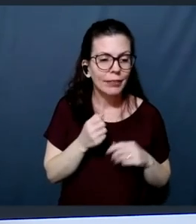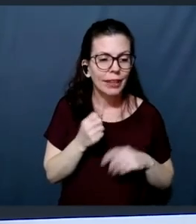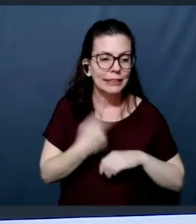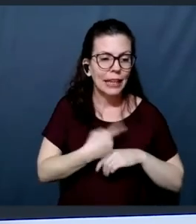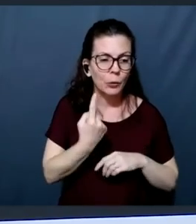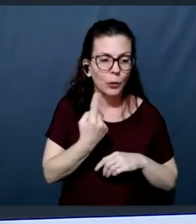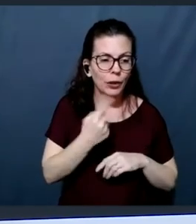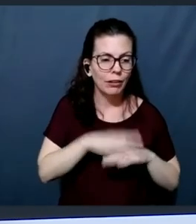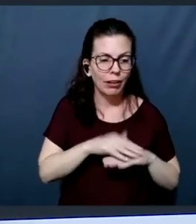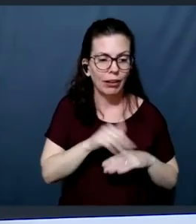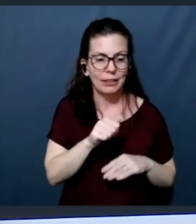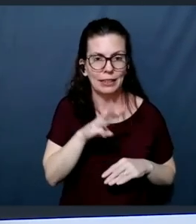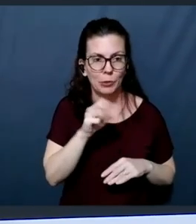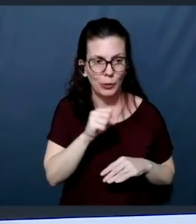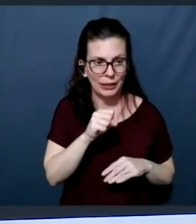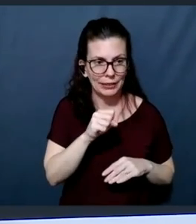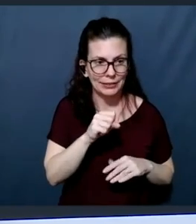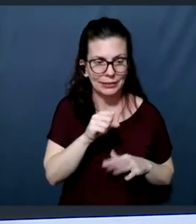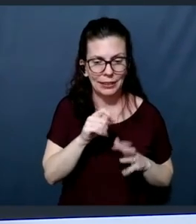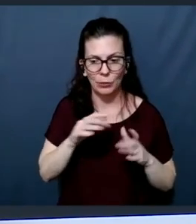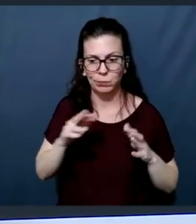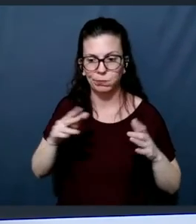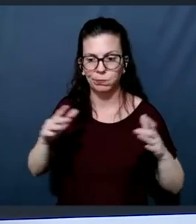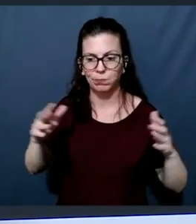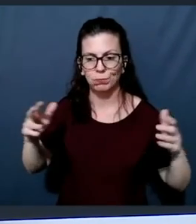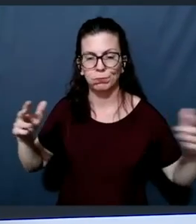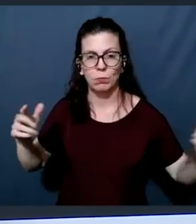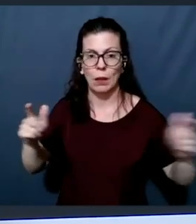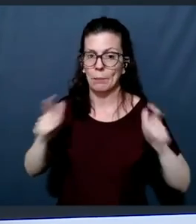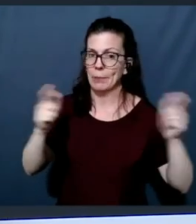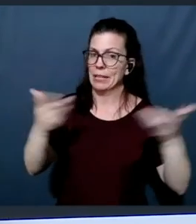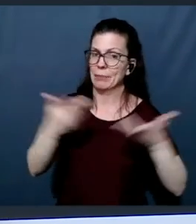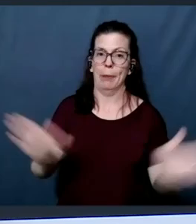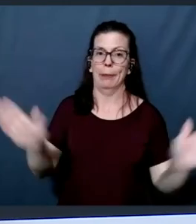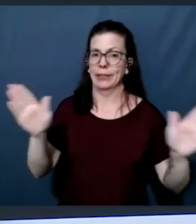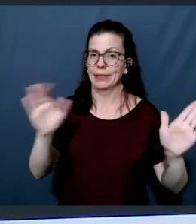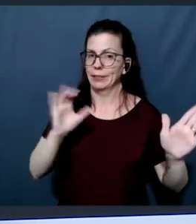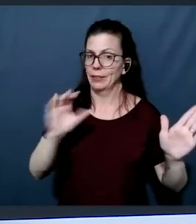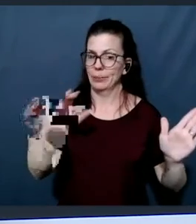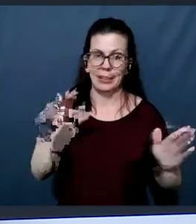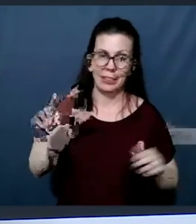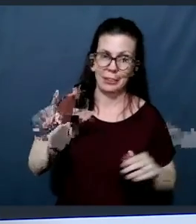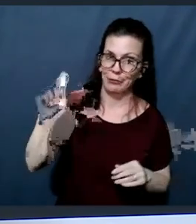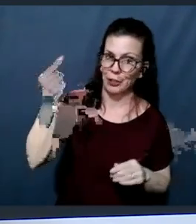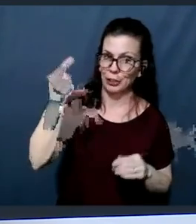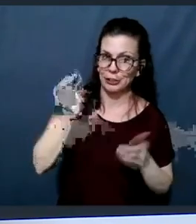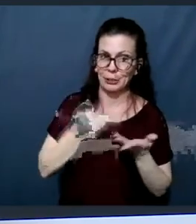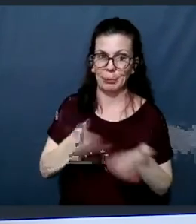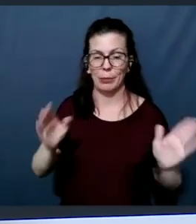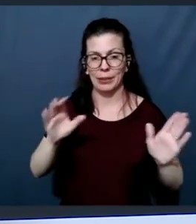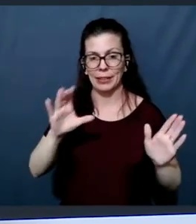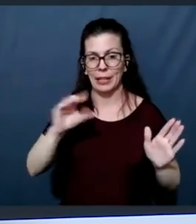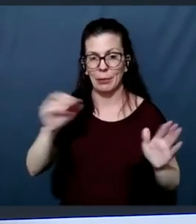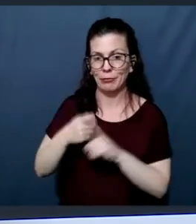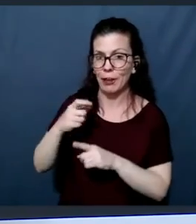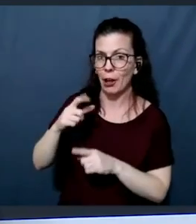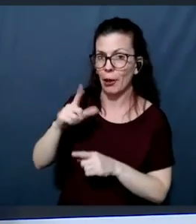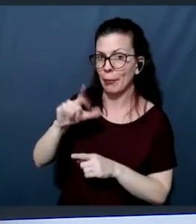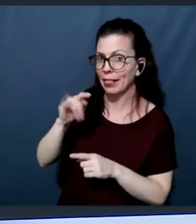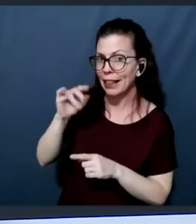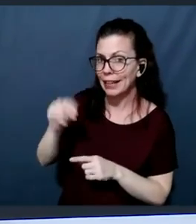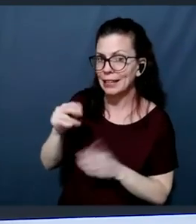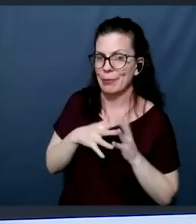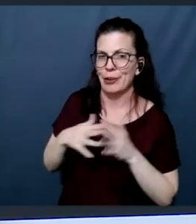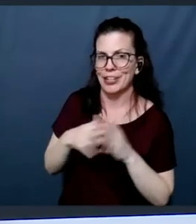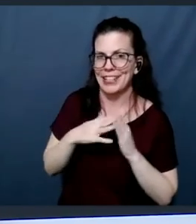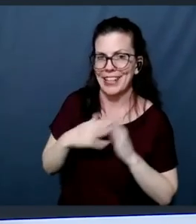AWS. Now we're a public company. We're the first public company from Latin America to go public on the NYSE, and And all